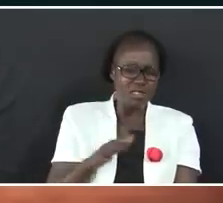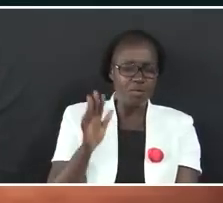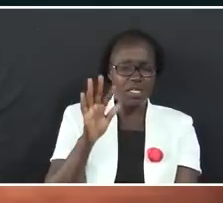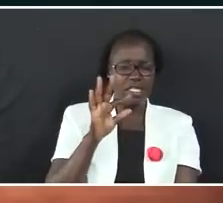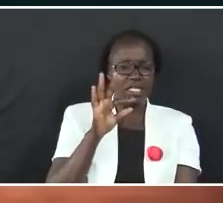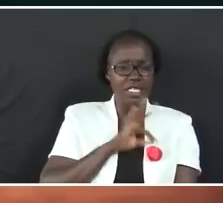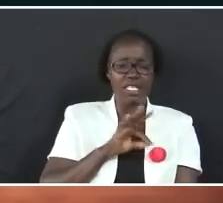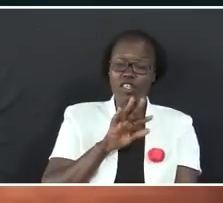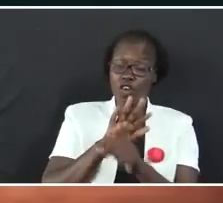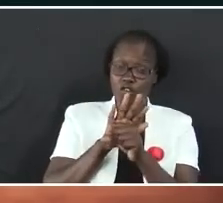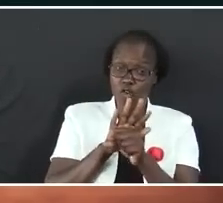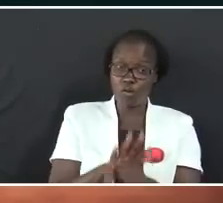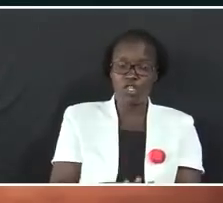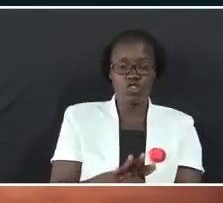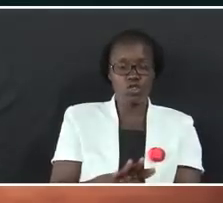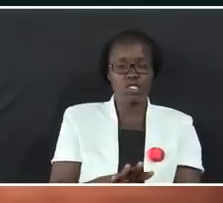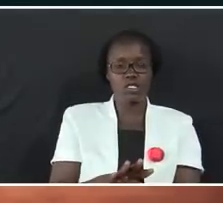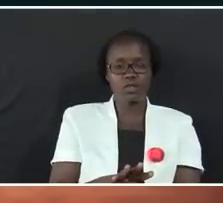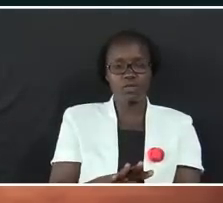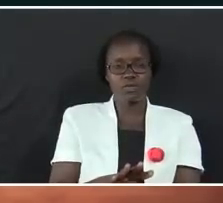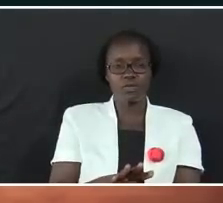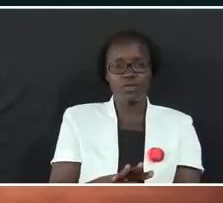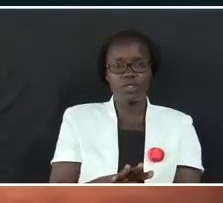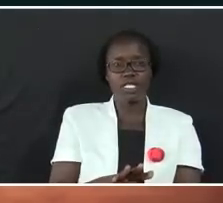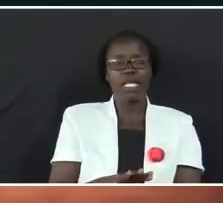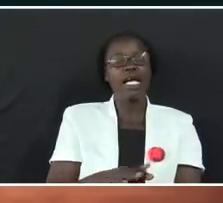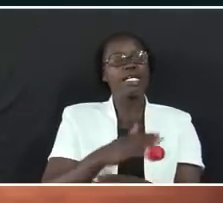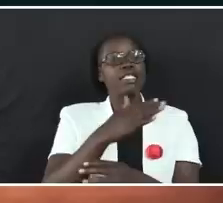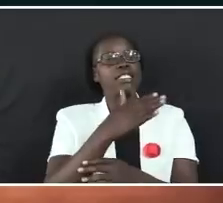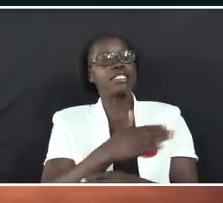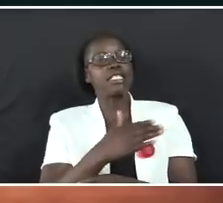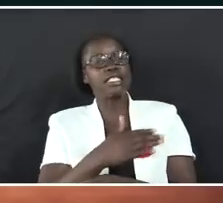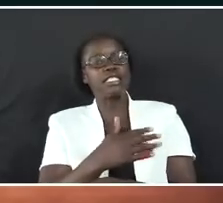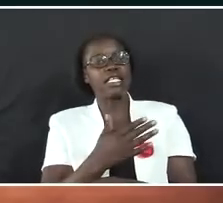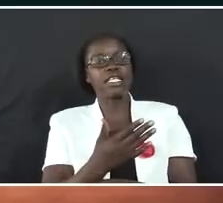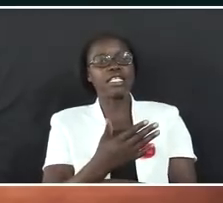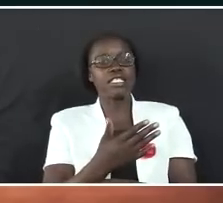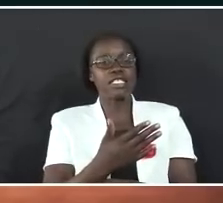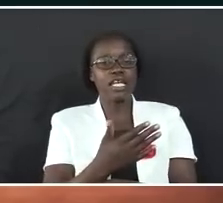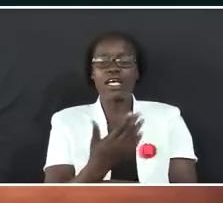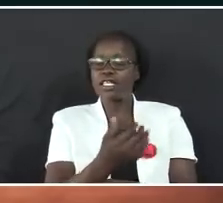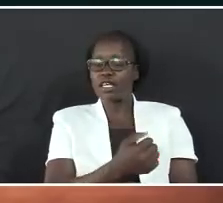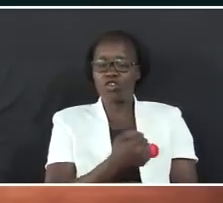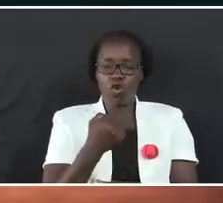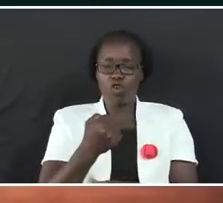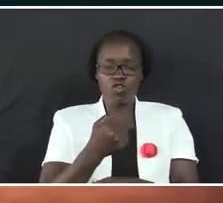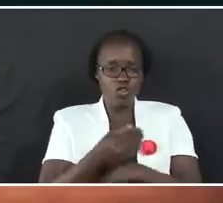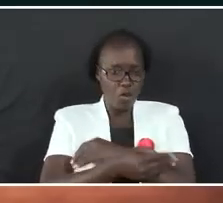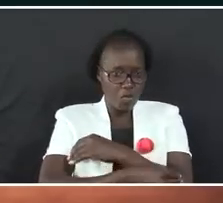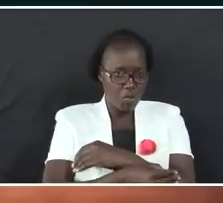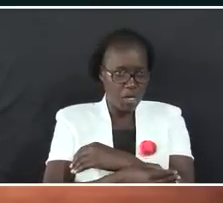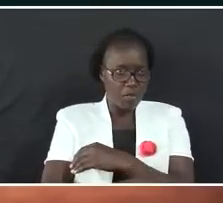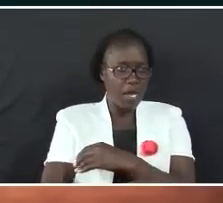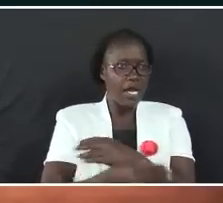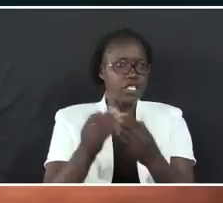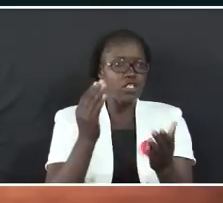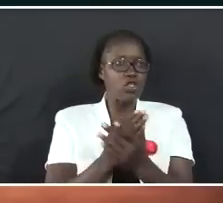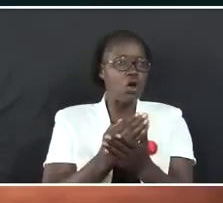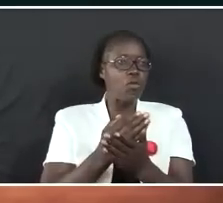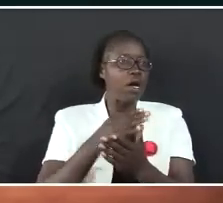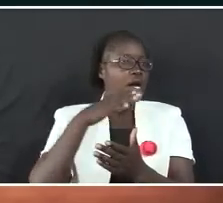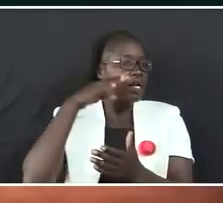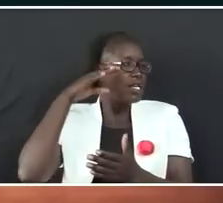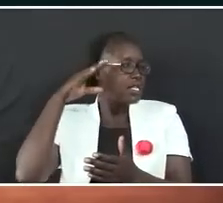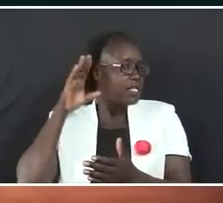of oppressions, that shaketh his hands from holding of bribes, that stoppeth his ears from hearing of